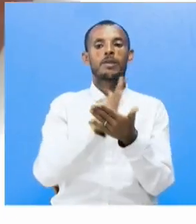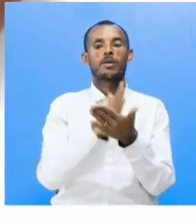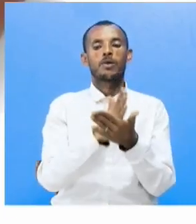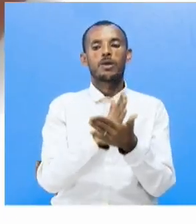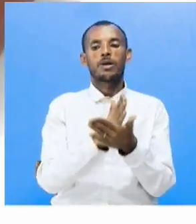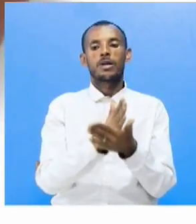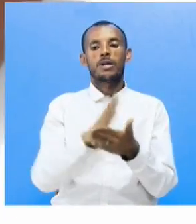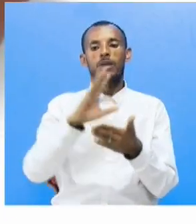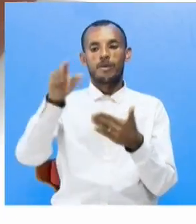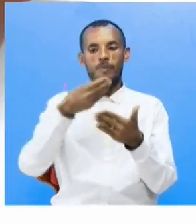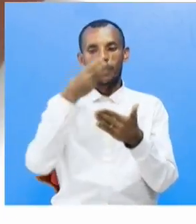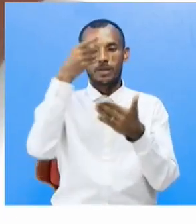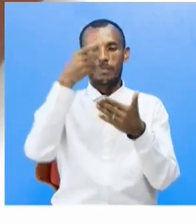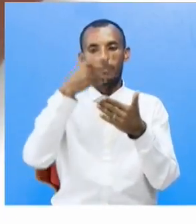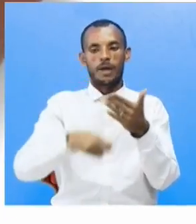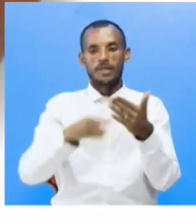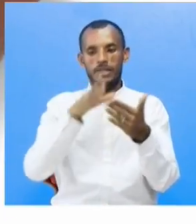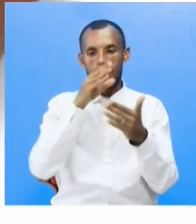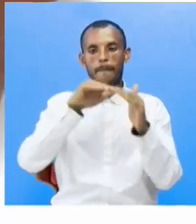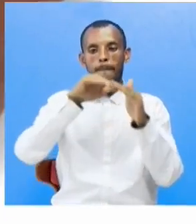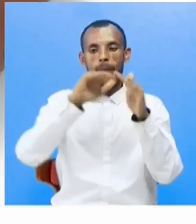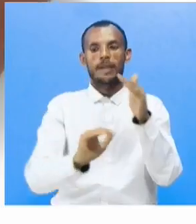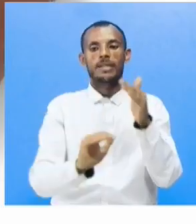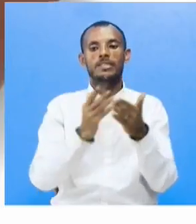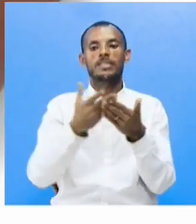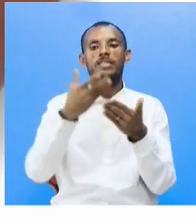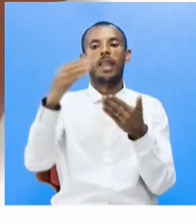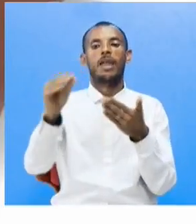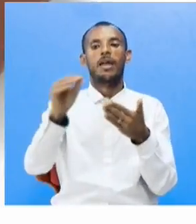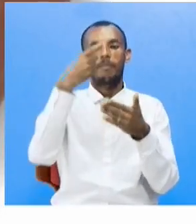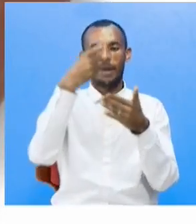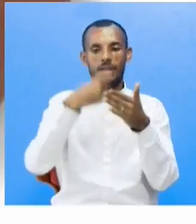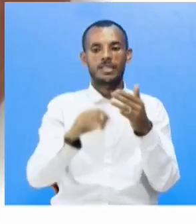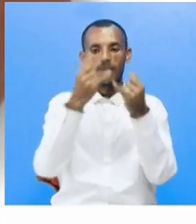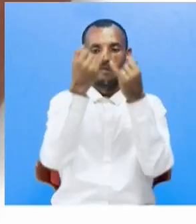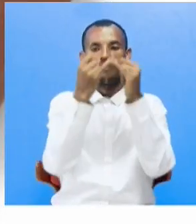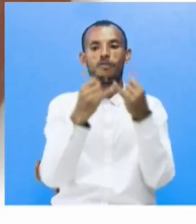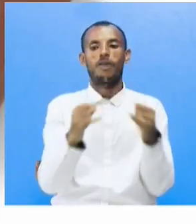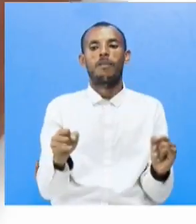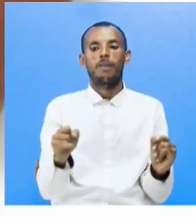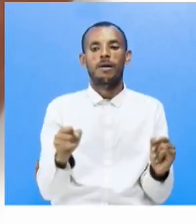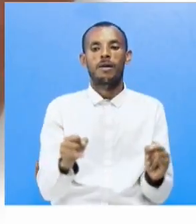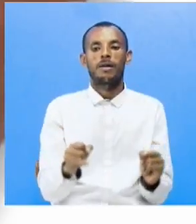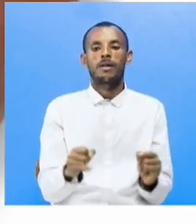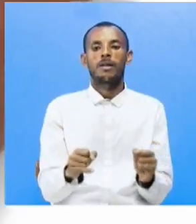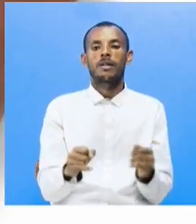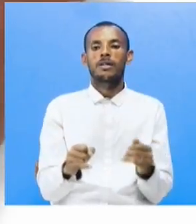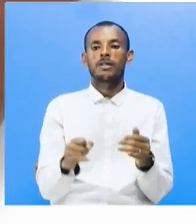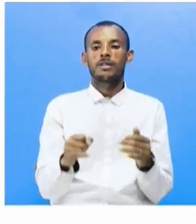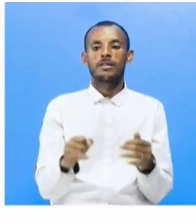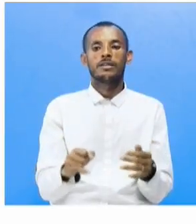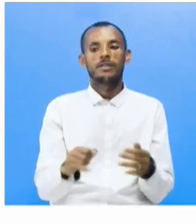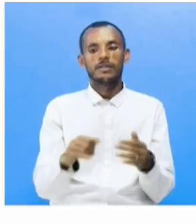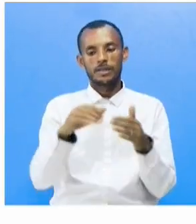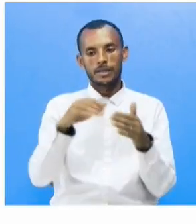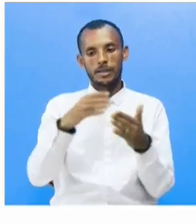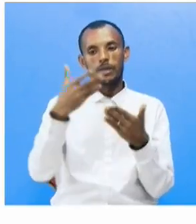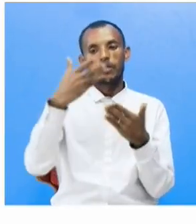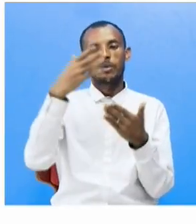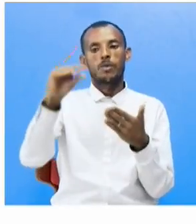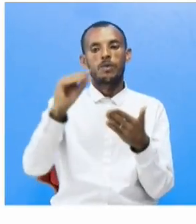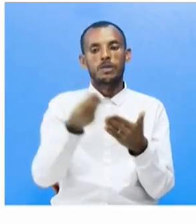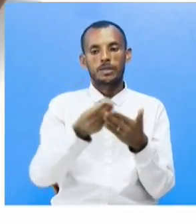cost price minus selling price divided by cost price